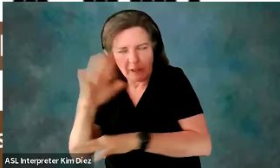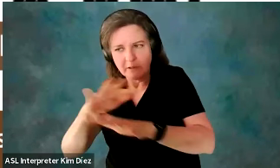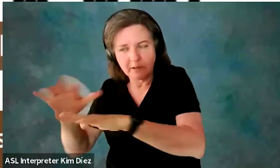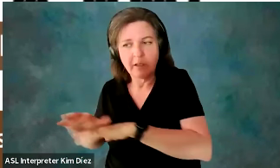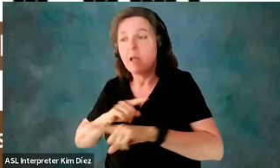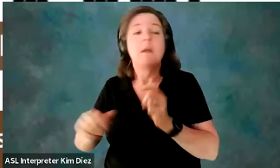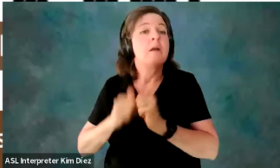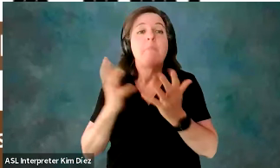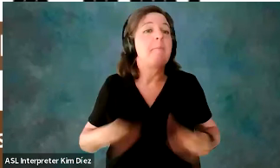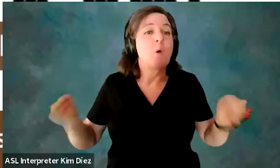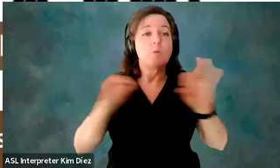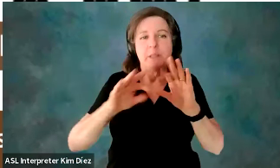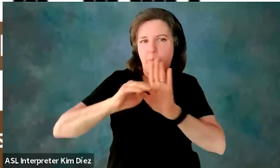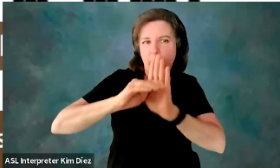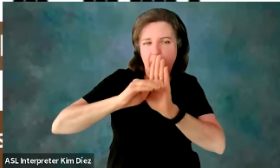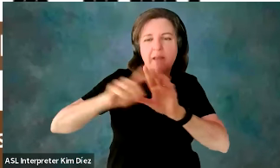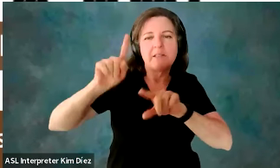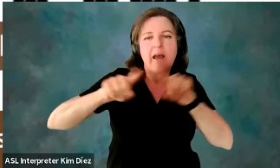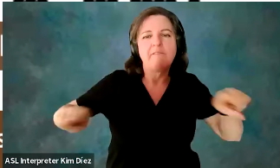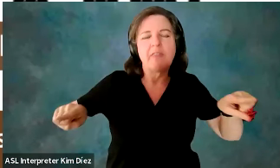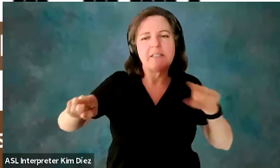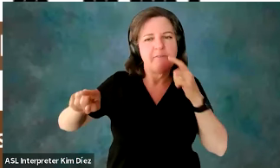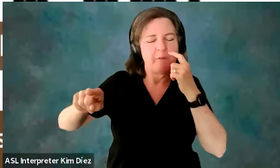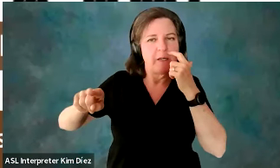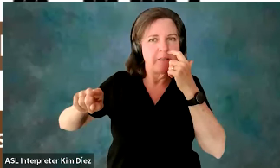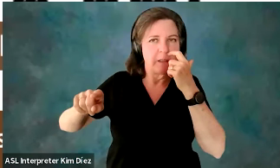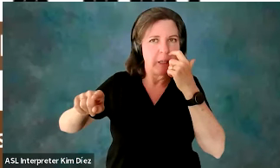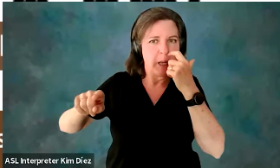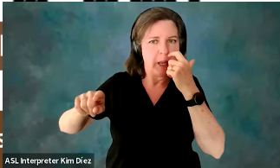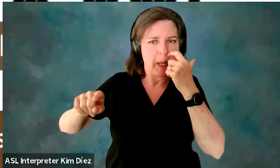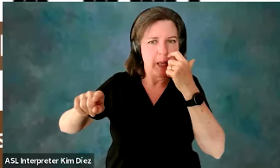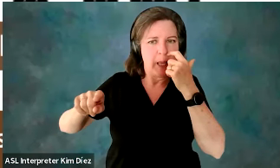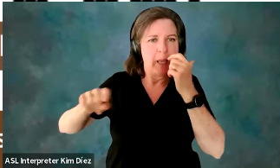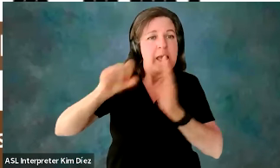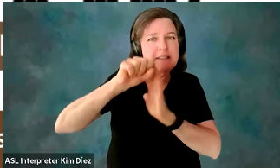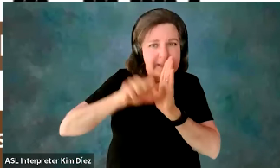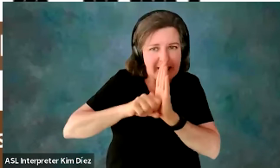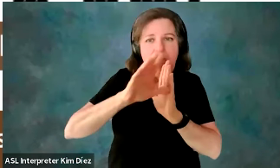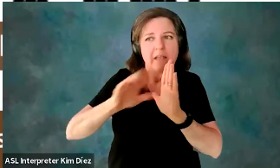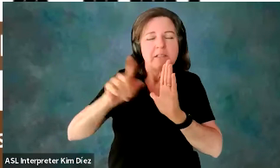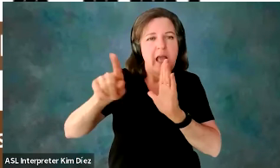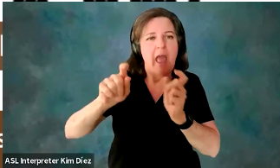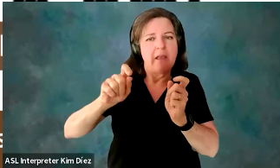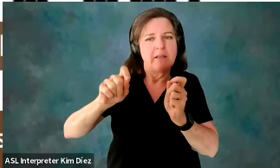a model of the different states and the transitions. The